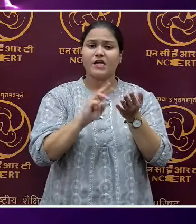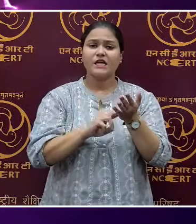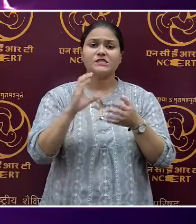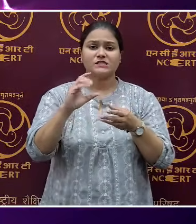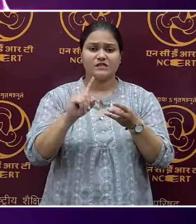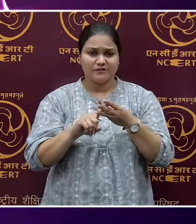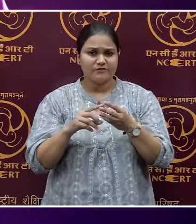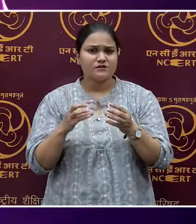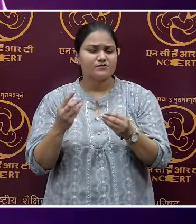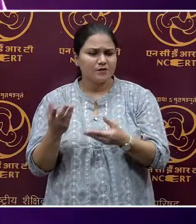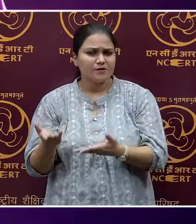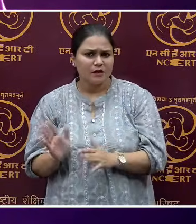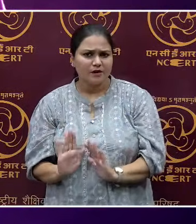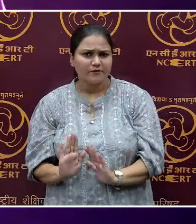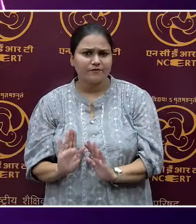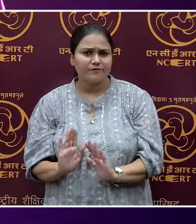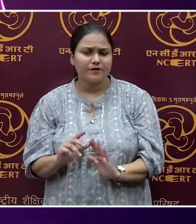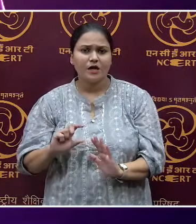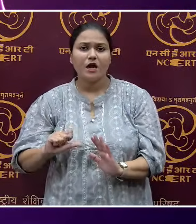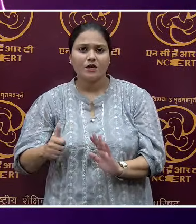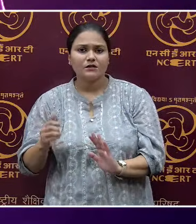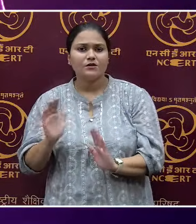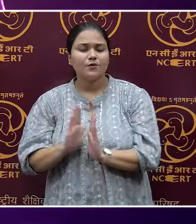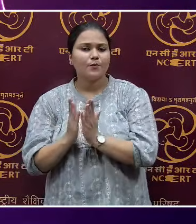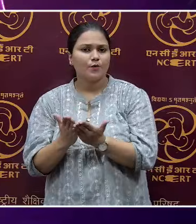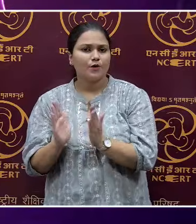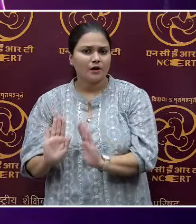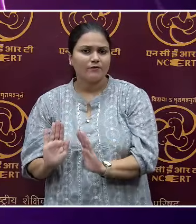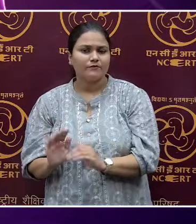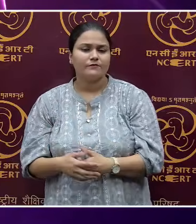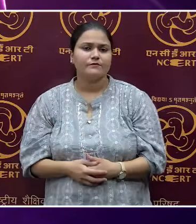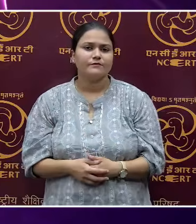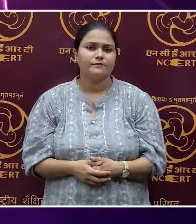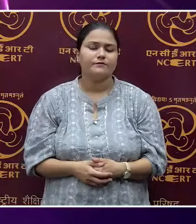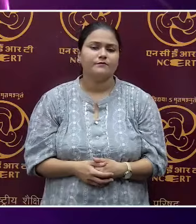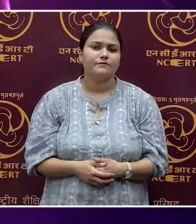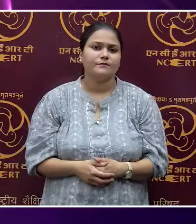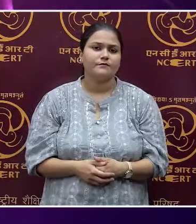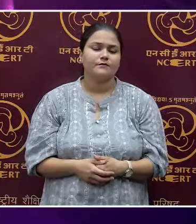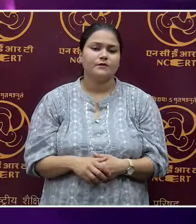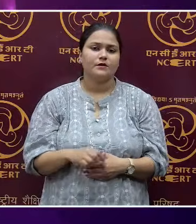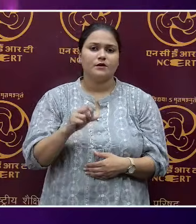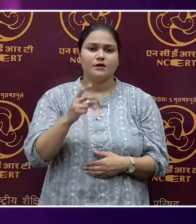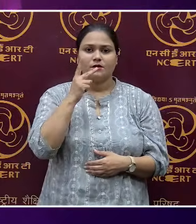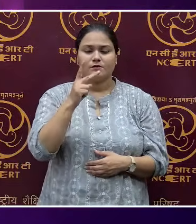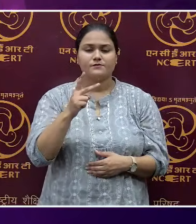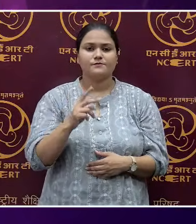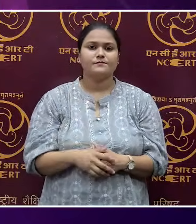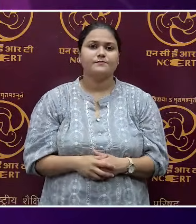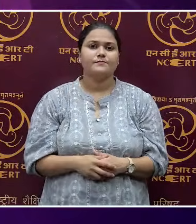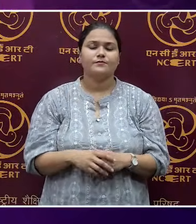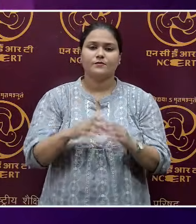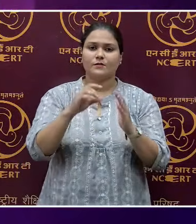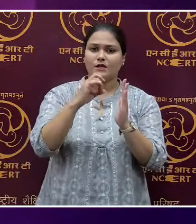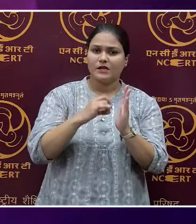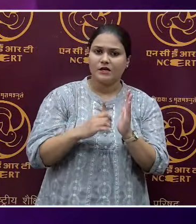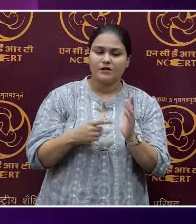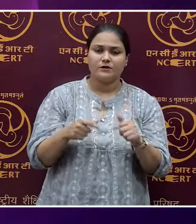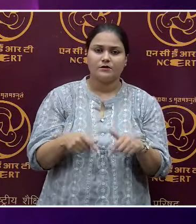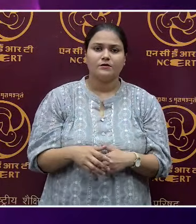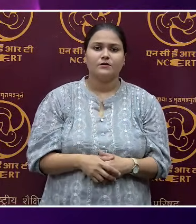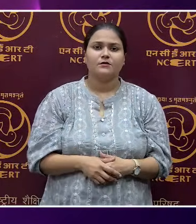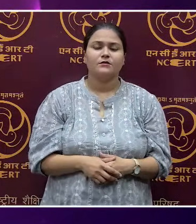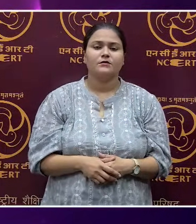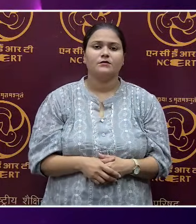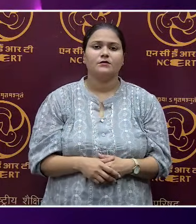can get a reference material here also. Okay. So you can see, actually I am explaining you what is in this